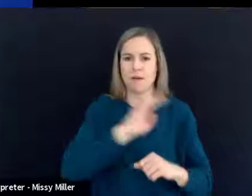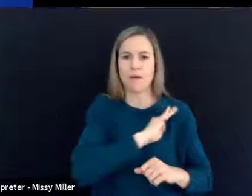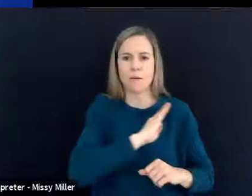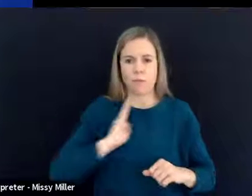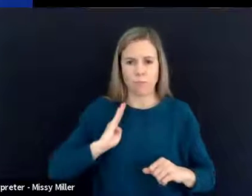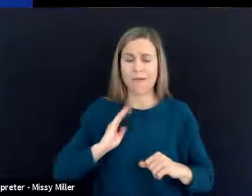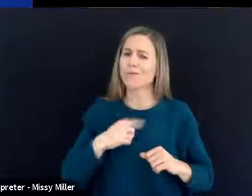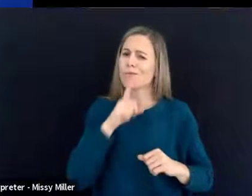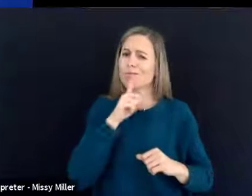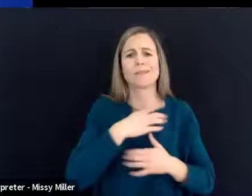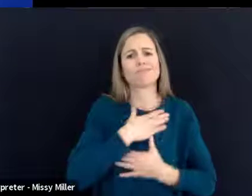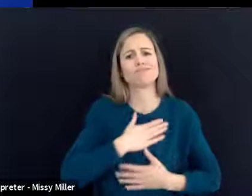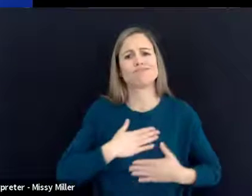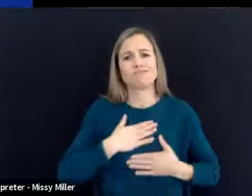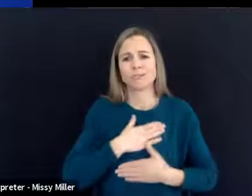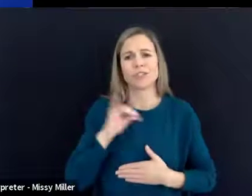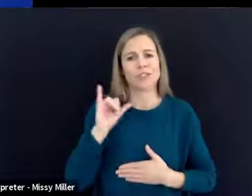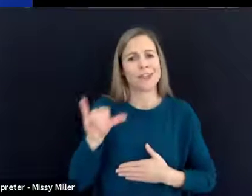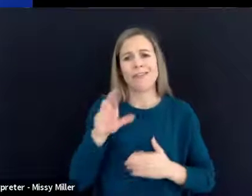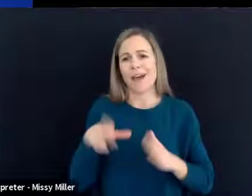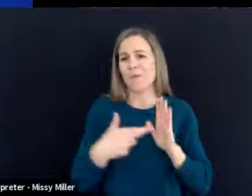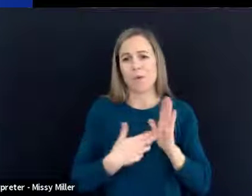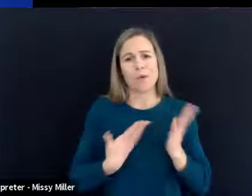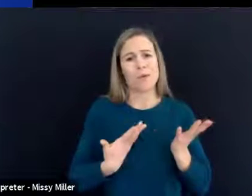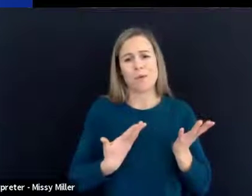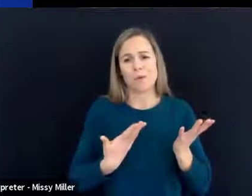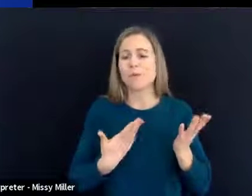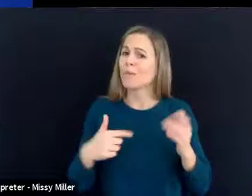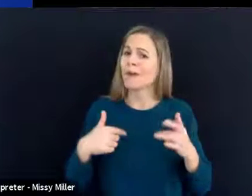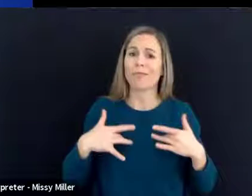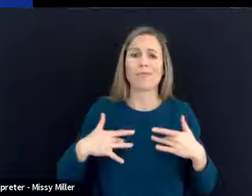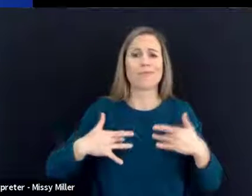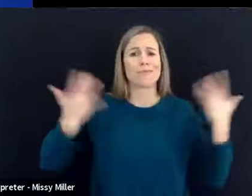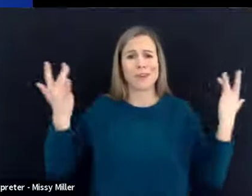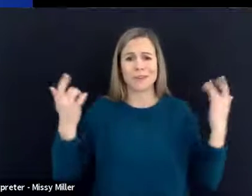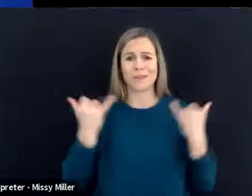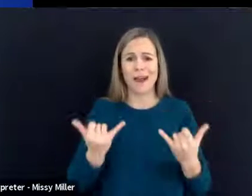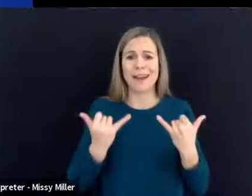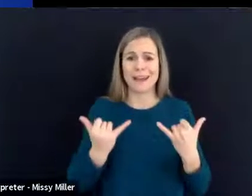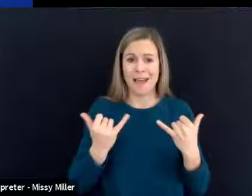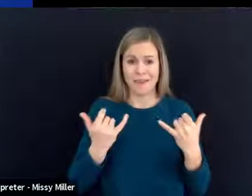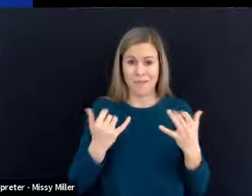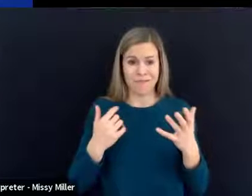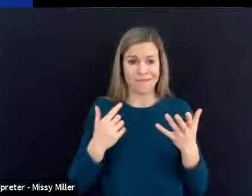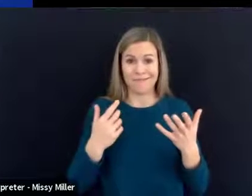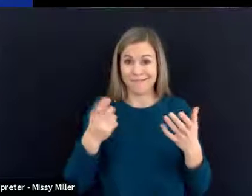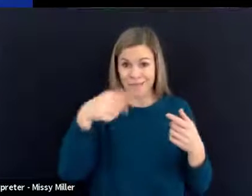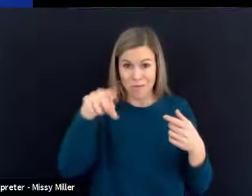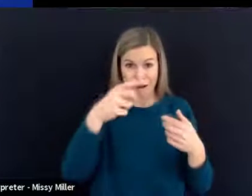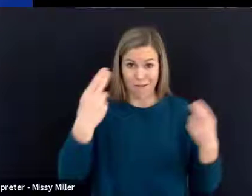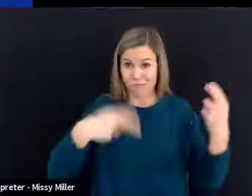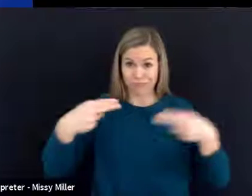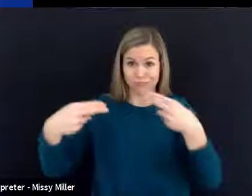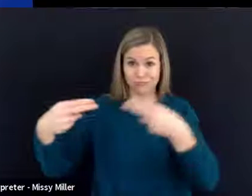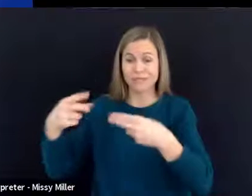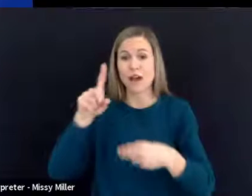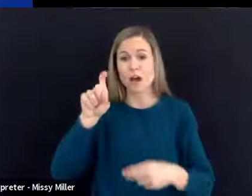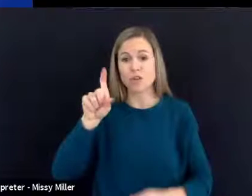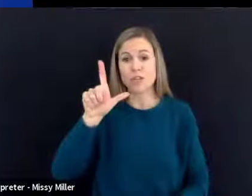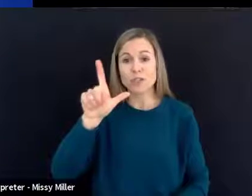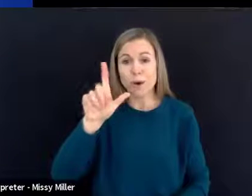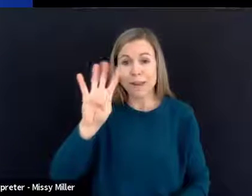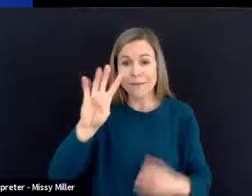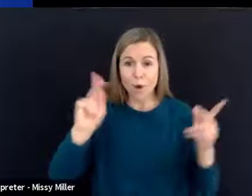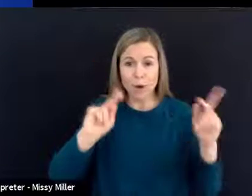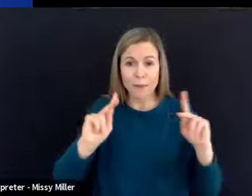that role. We are thrilled. We are up to 124 participants here to learn about